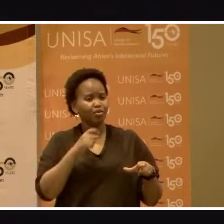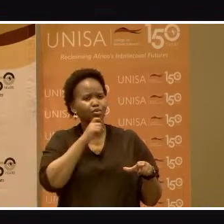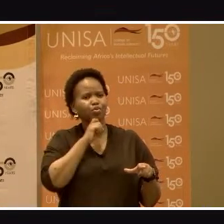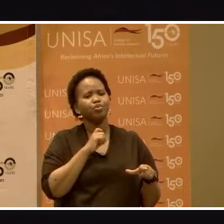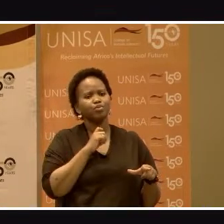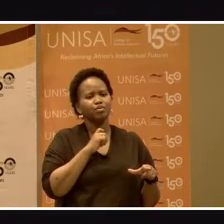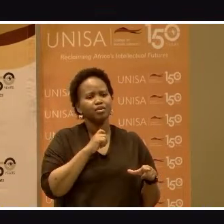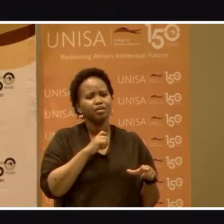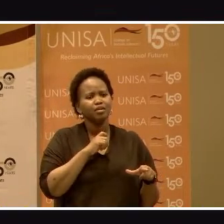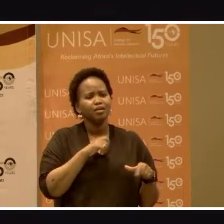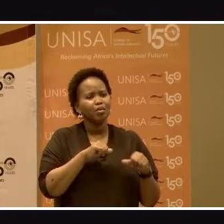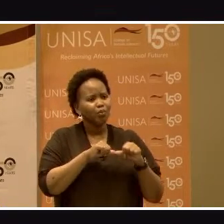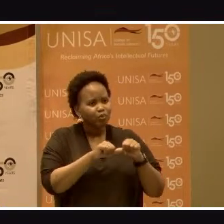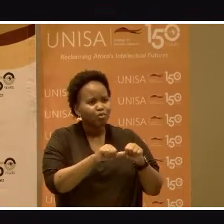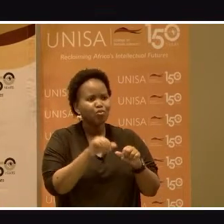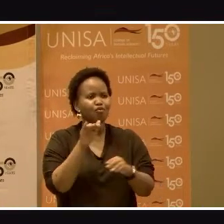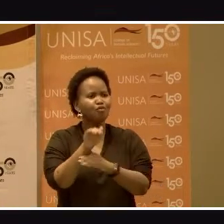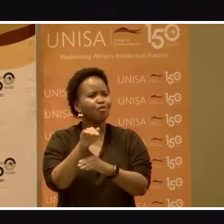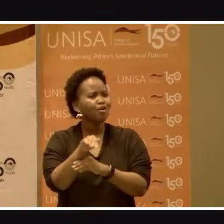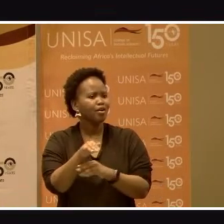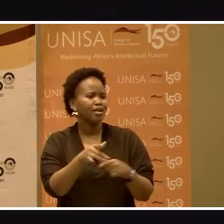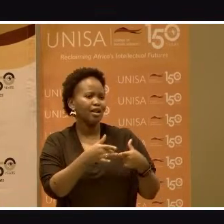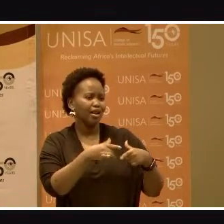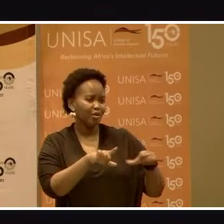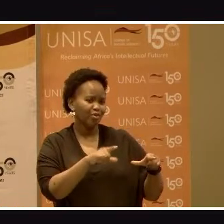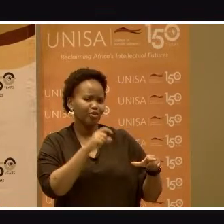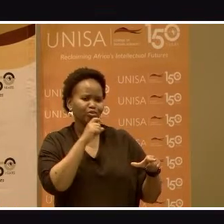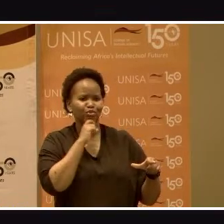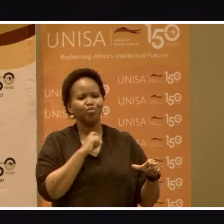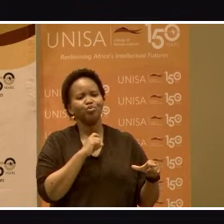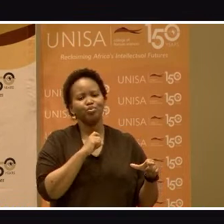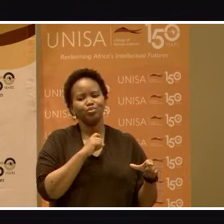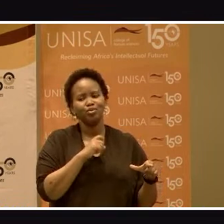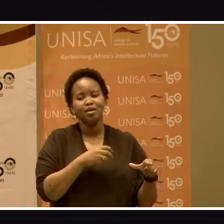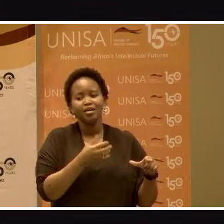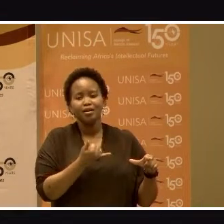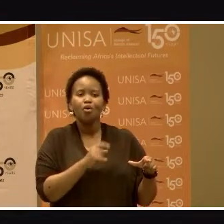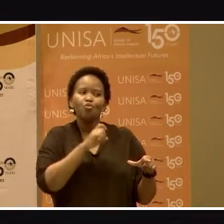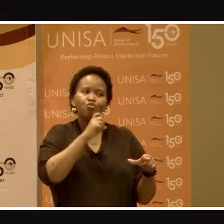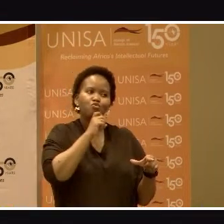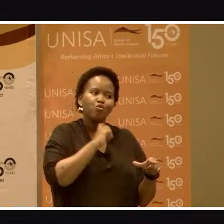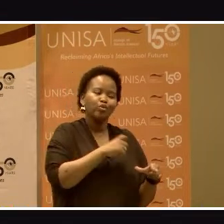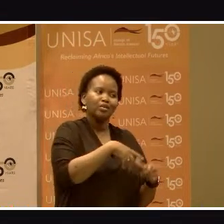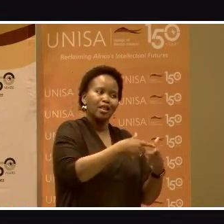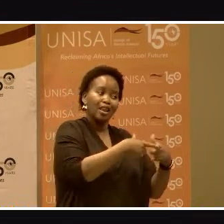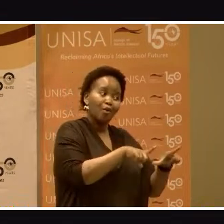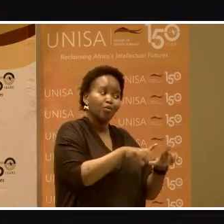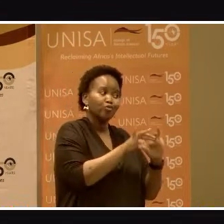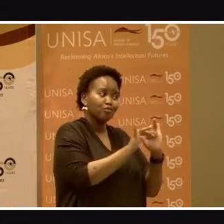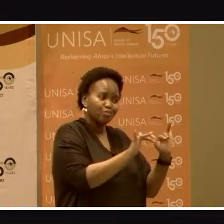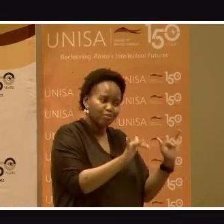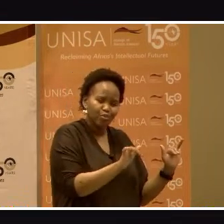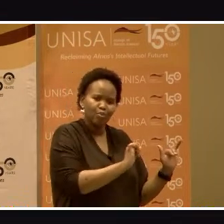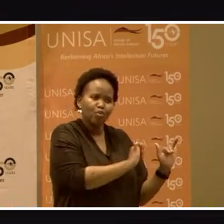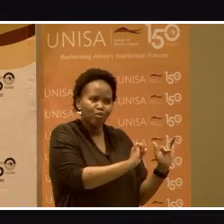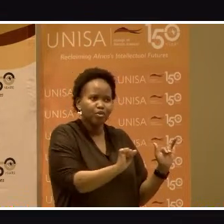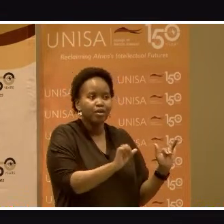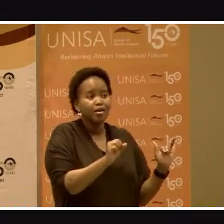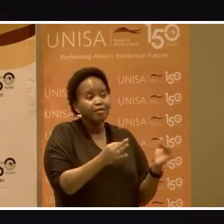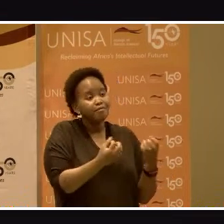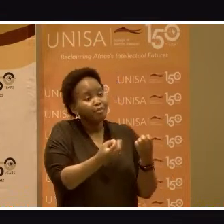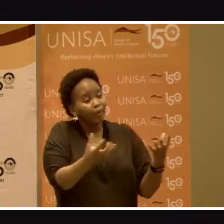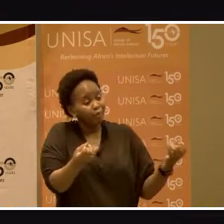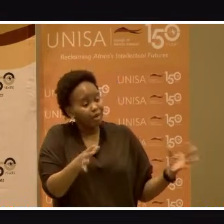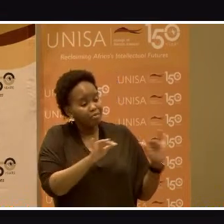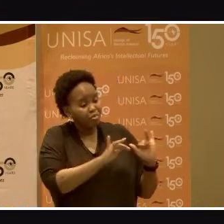foreign languages, which is not supposed to be. Use the language of your people, the language that your people, the majority of your people